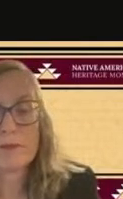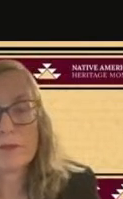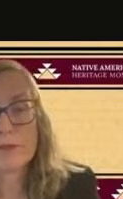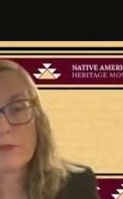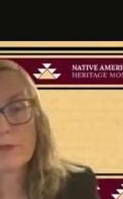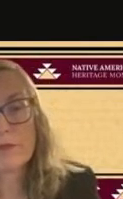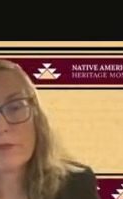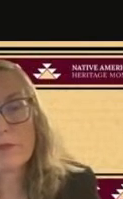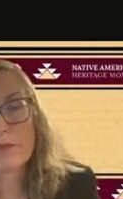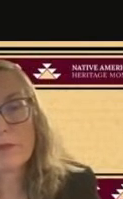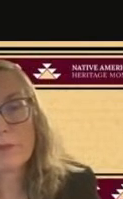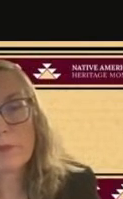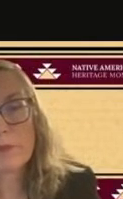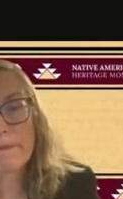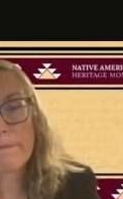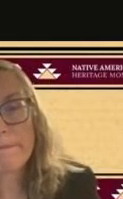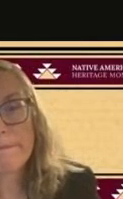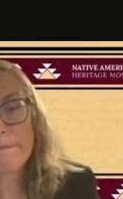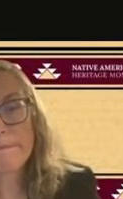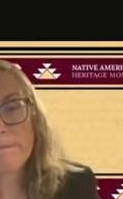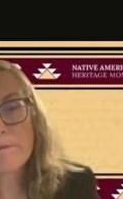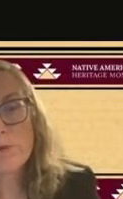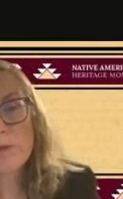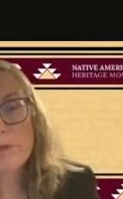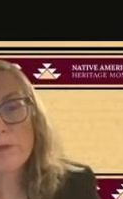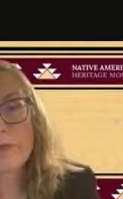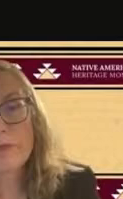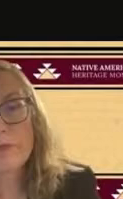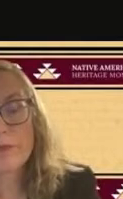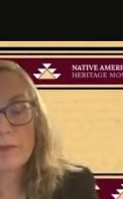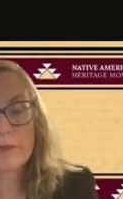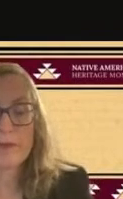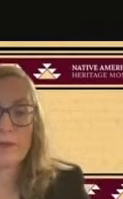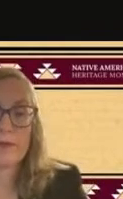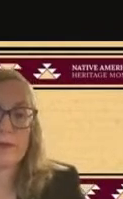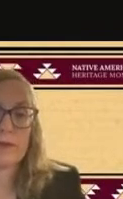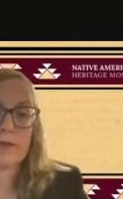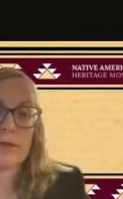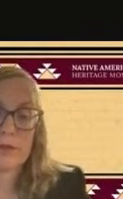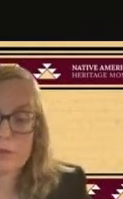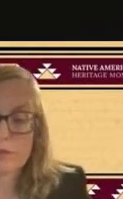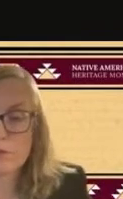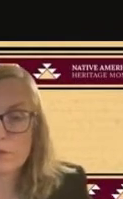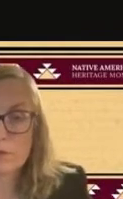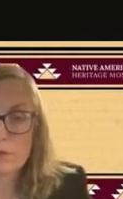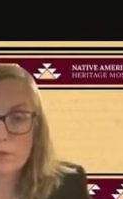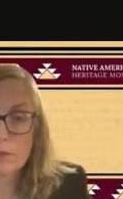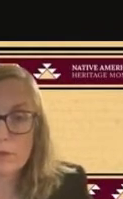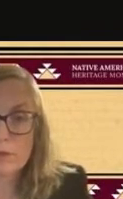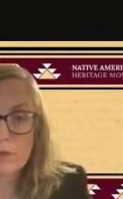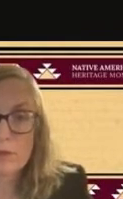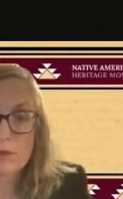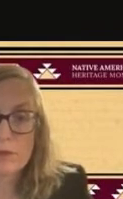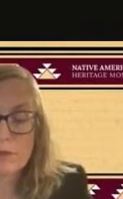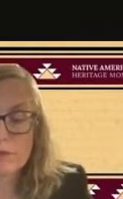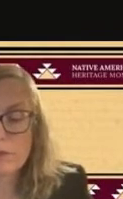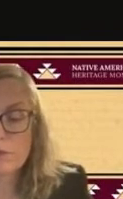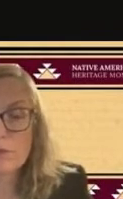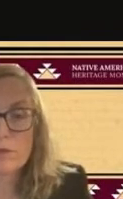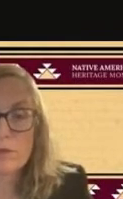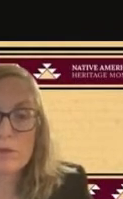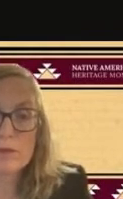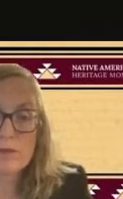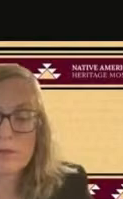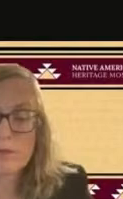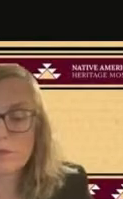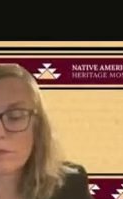success. 1 responder for each of the following said, someone who is committed to anti-racist movements,